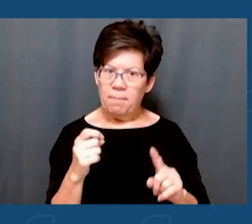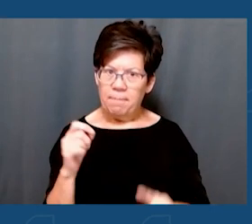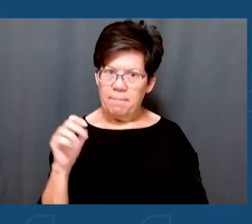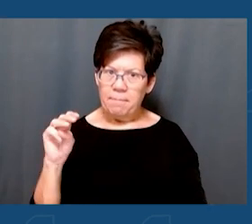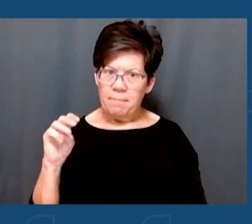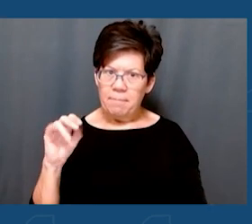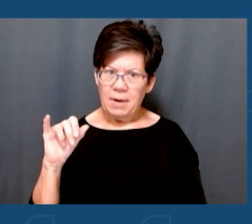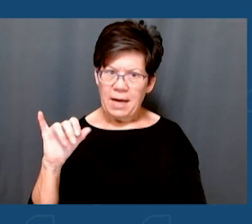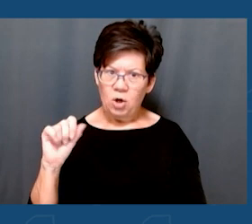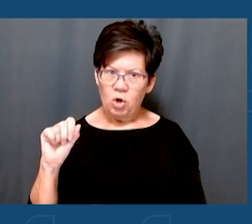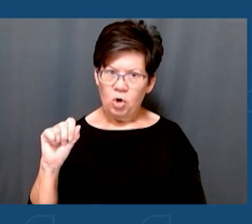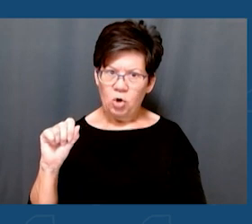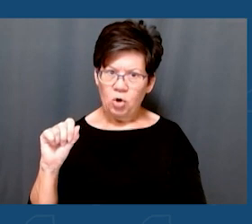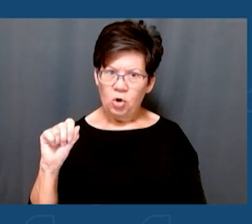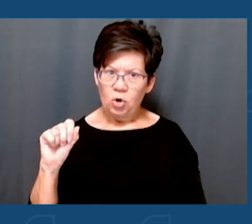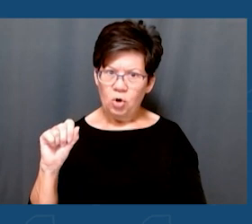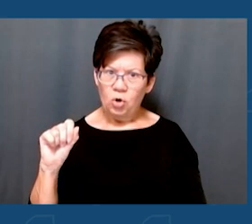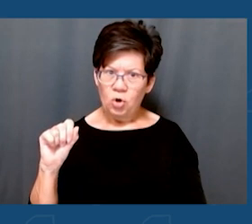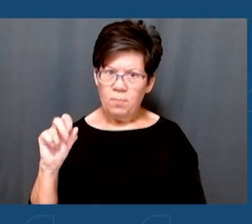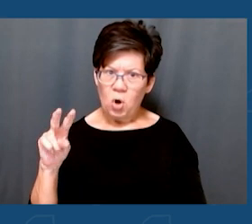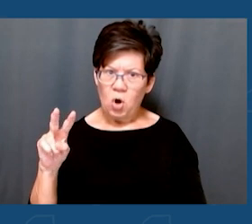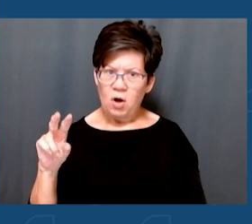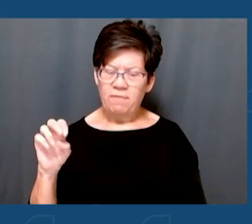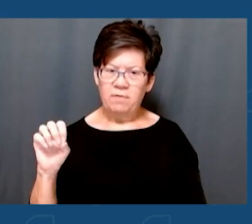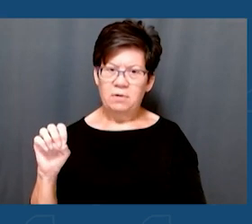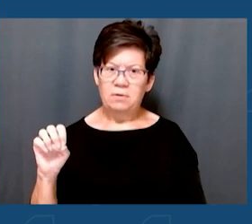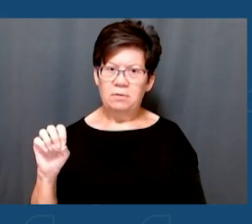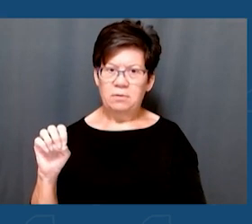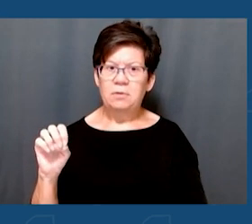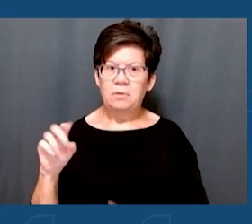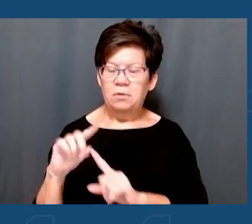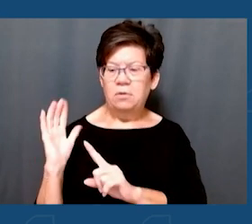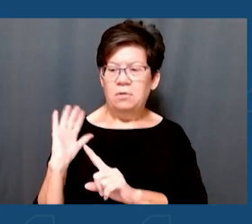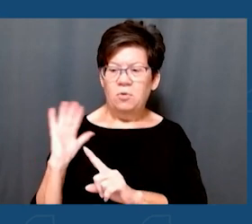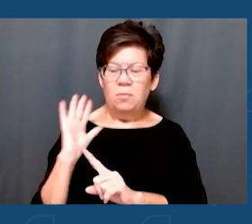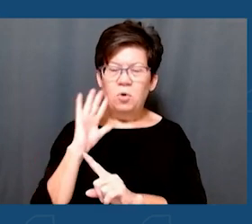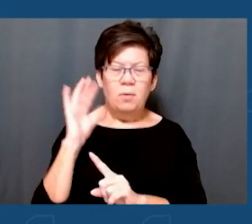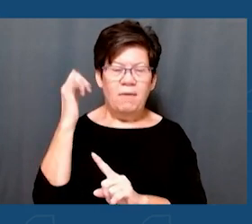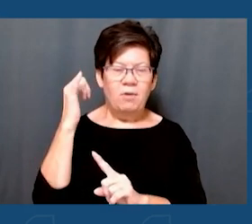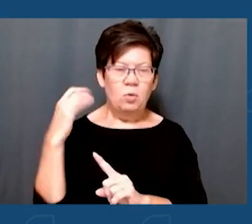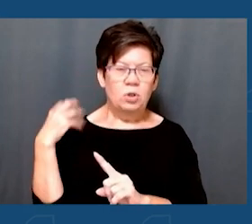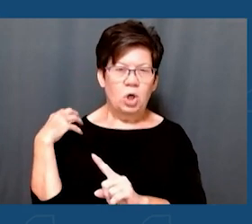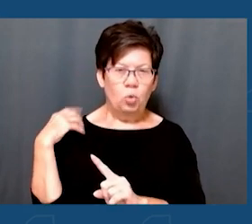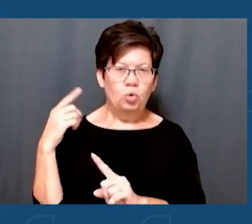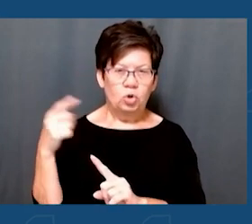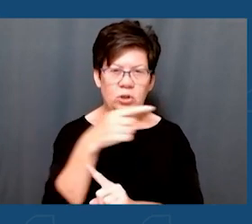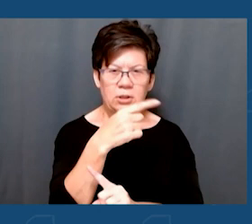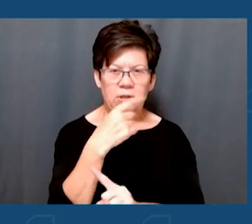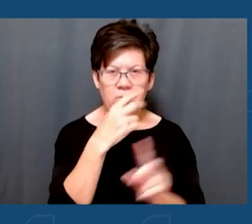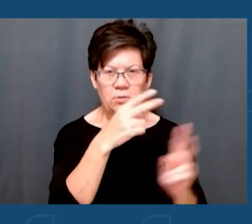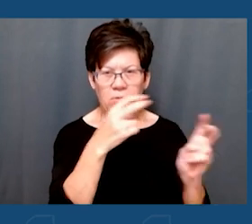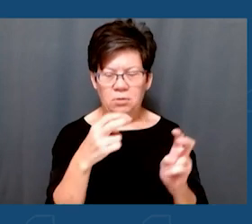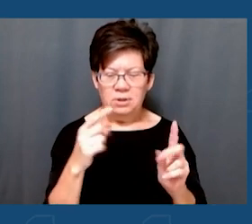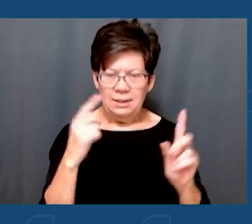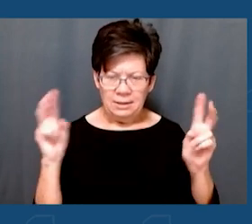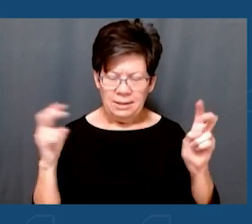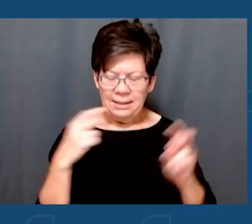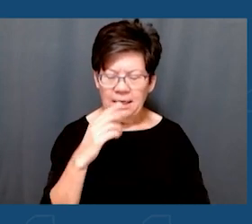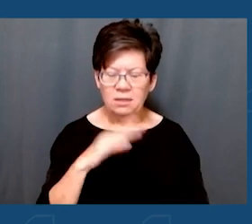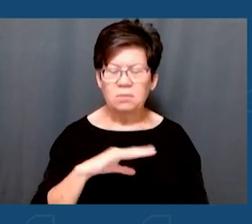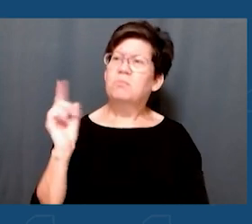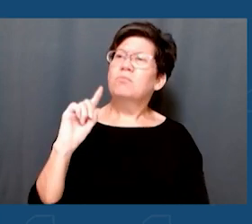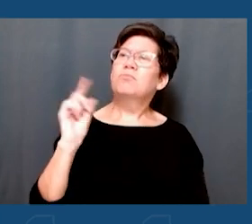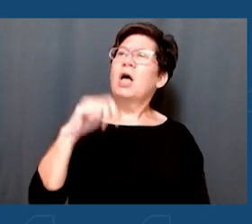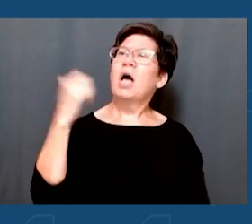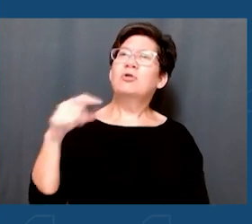the former Buffalo Bills coach. And it goes like this: where else would you